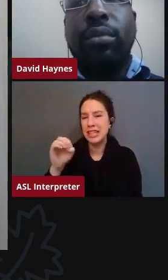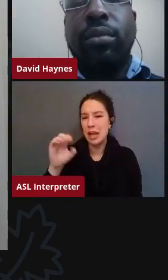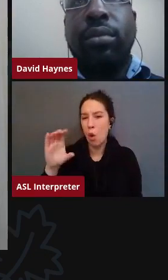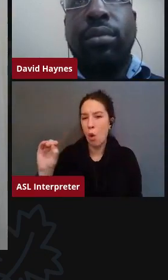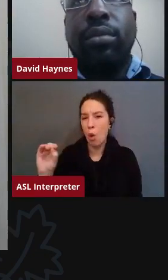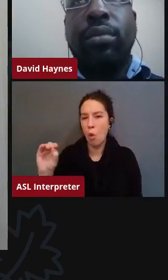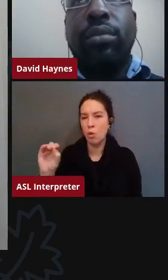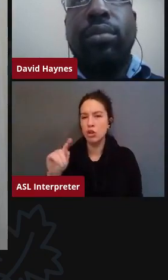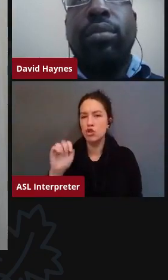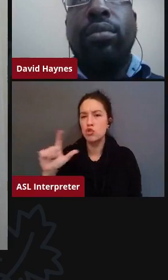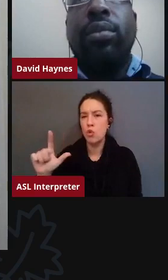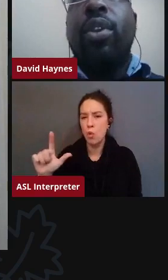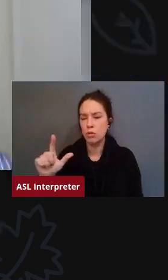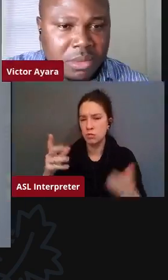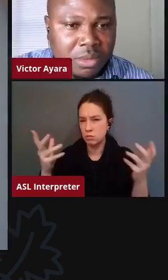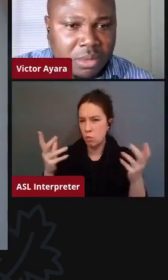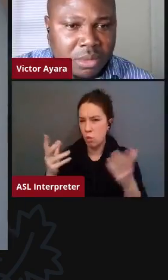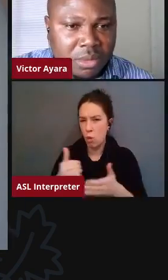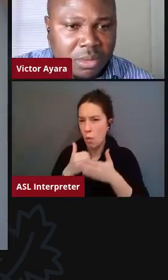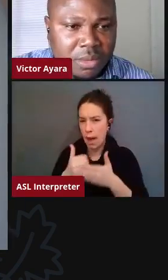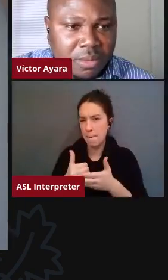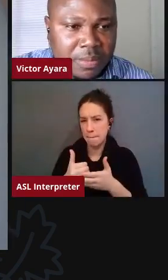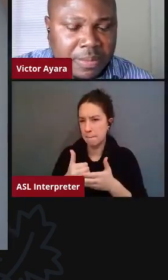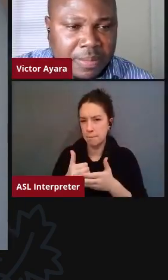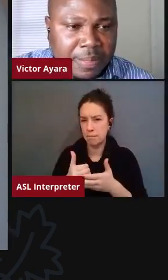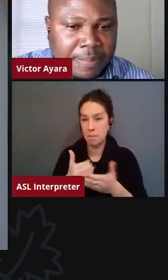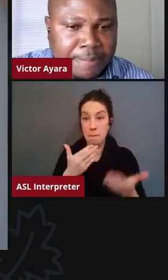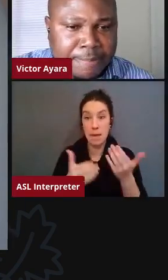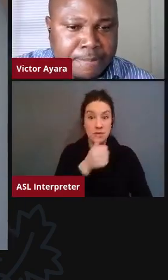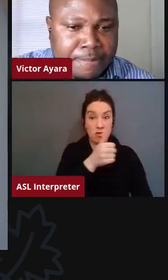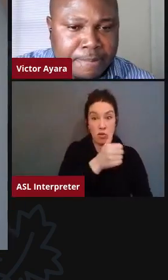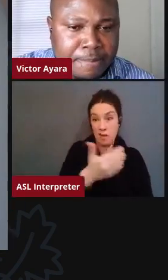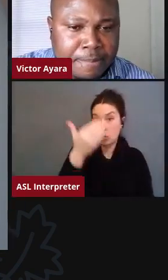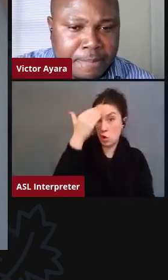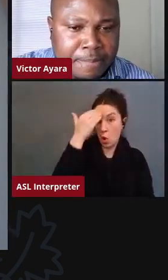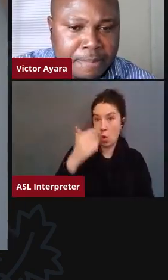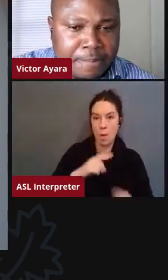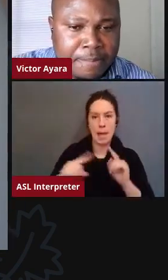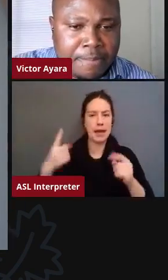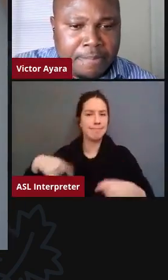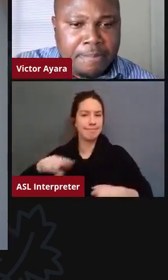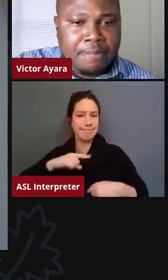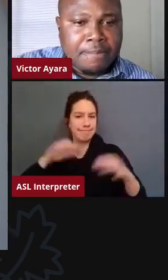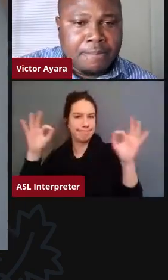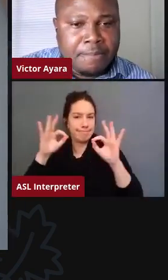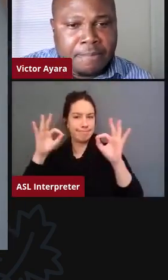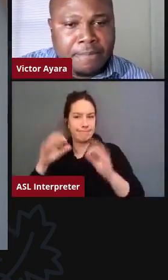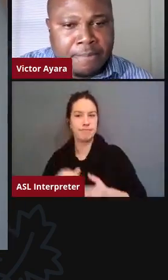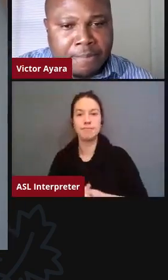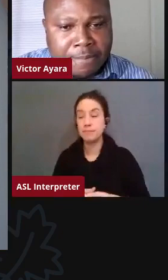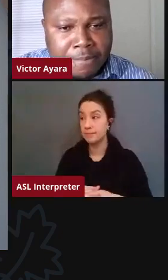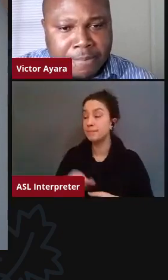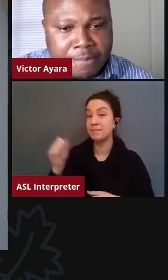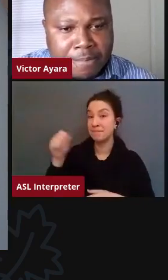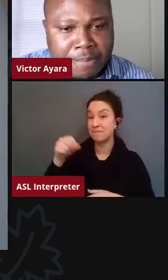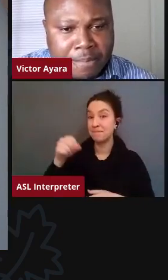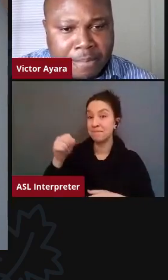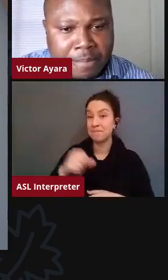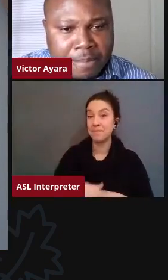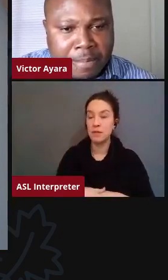know otherwise? Yeah, so this is, really the bonus or the benefit of this.